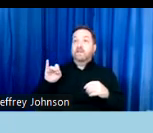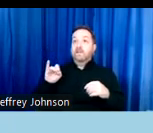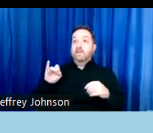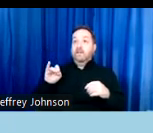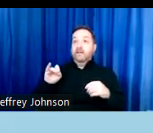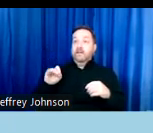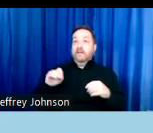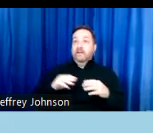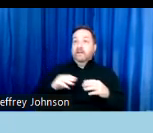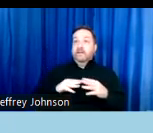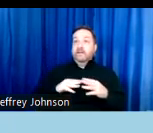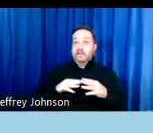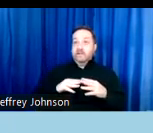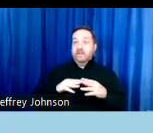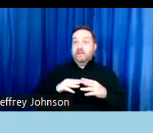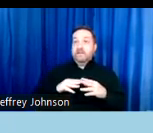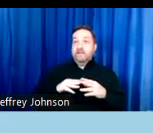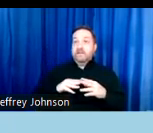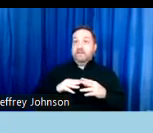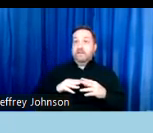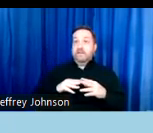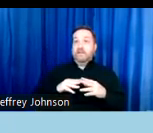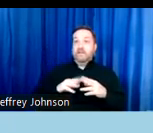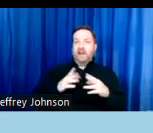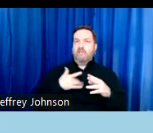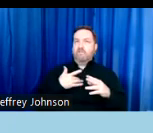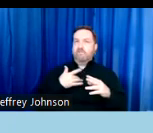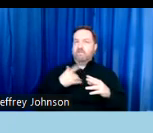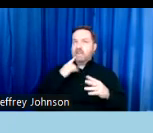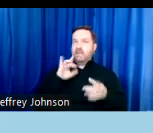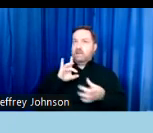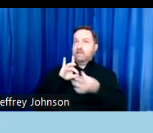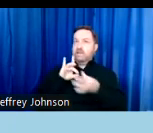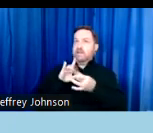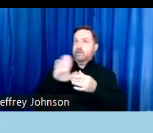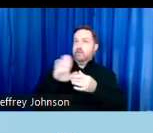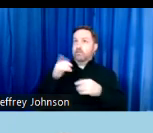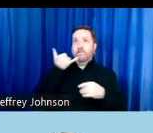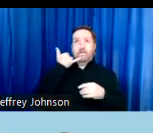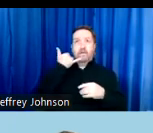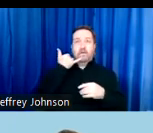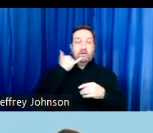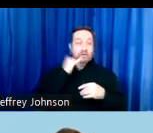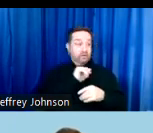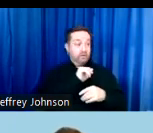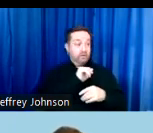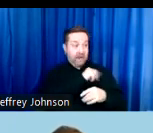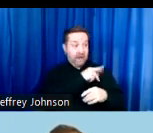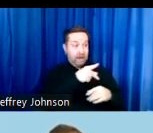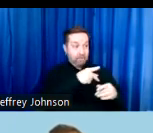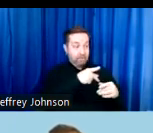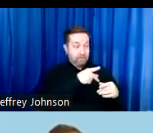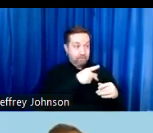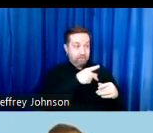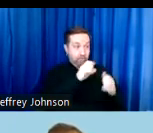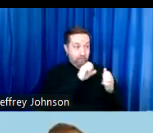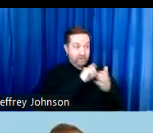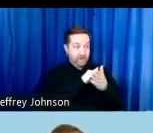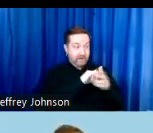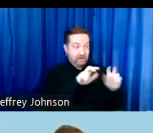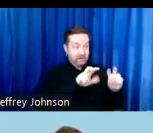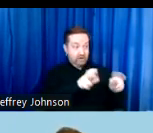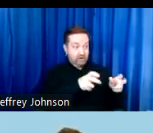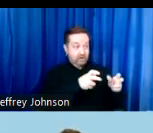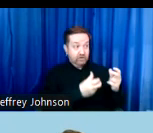because it connects, I think, to your phone. So there's an app that goes with it, Tanner? I think if